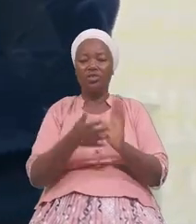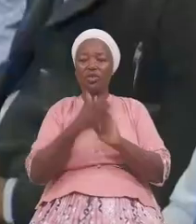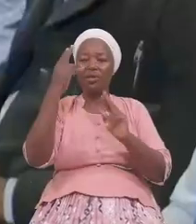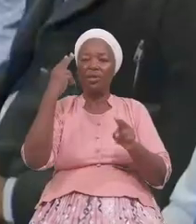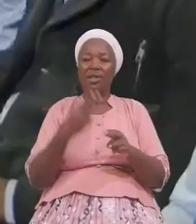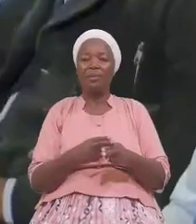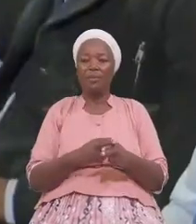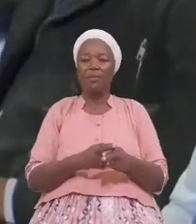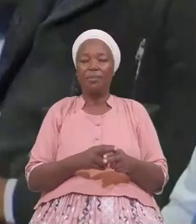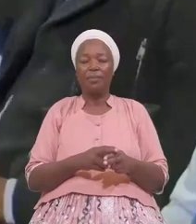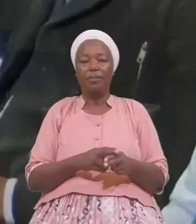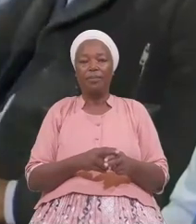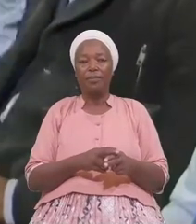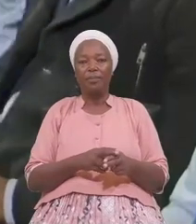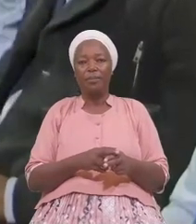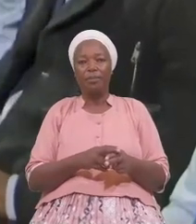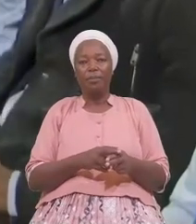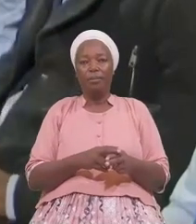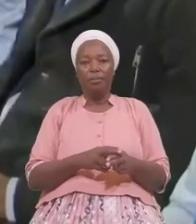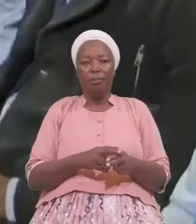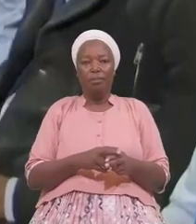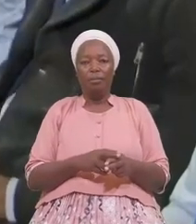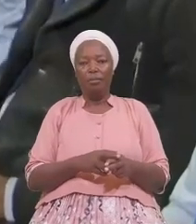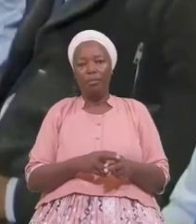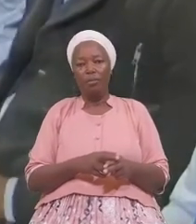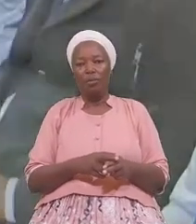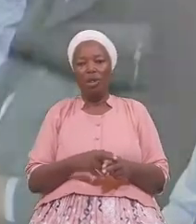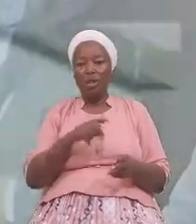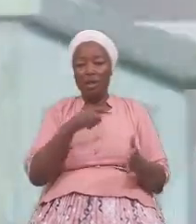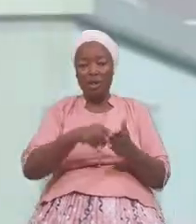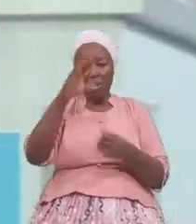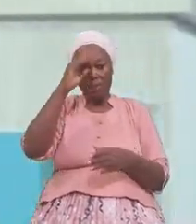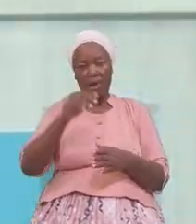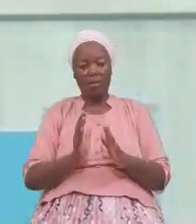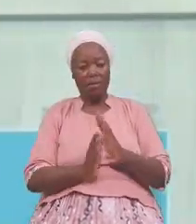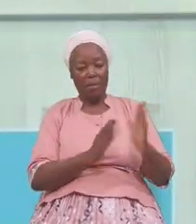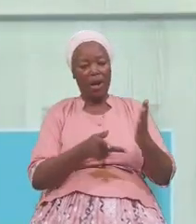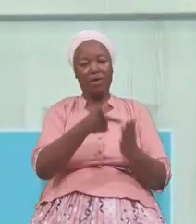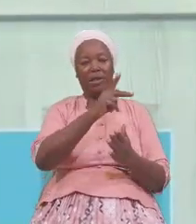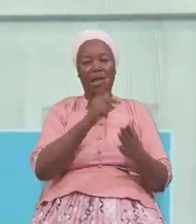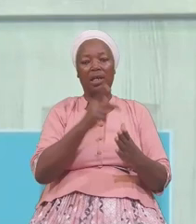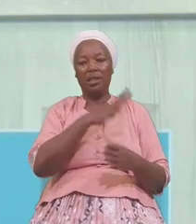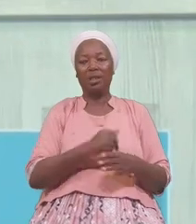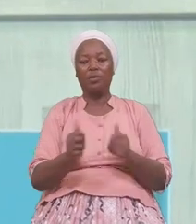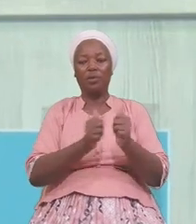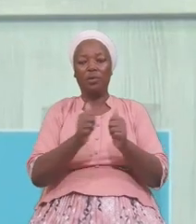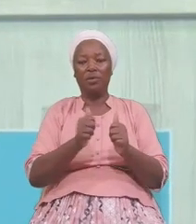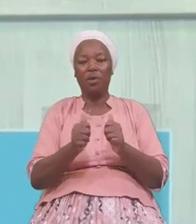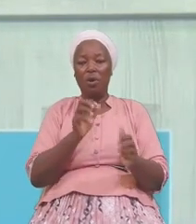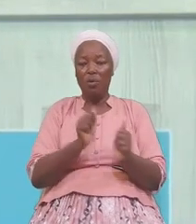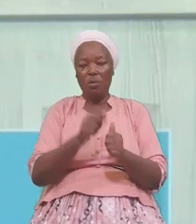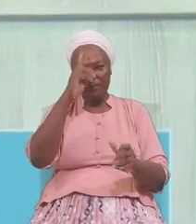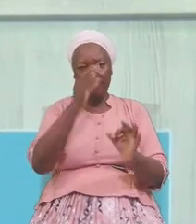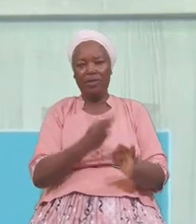Jesus' name. Amen. He prioritized his pursuit with faith. Faith